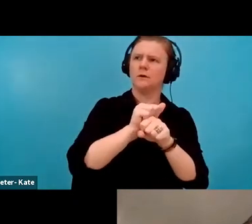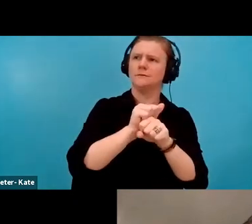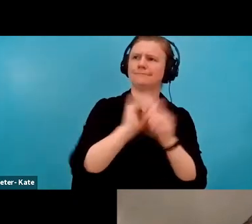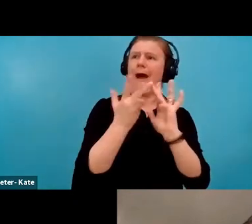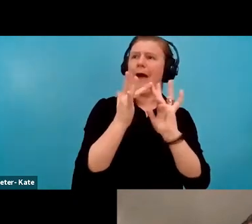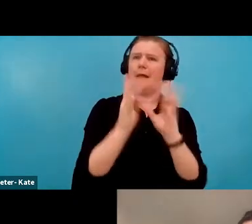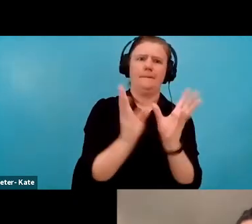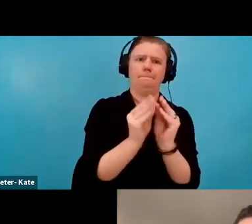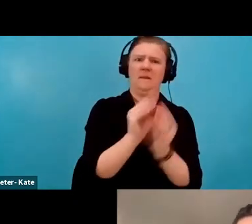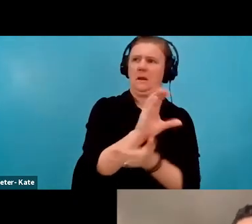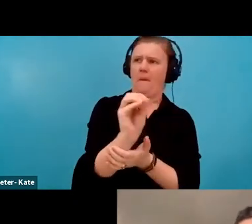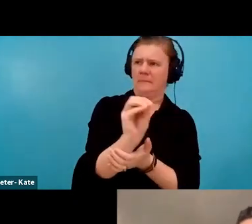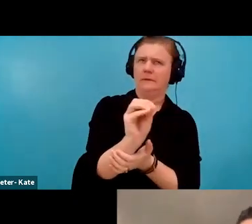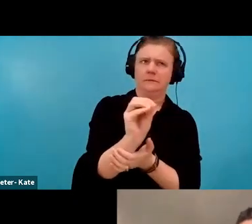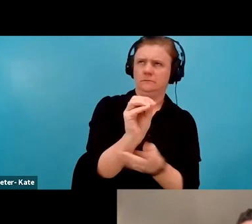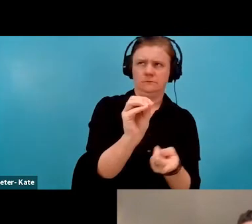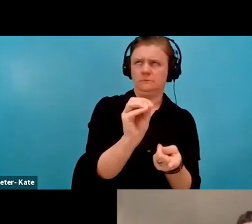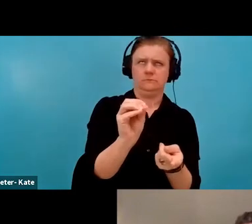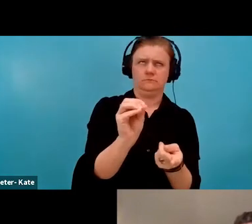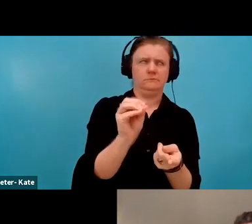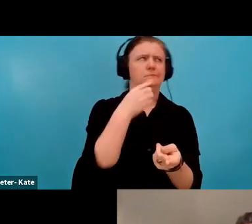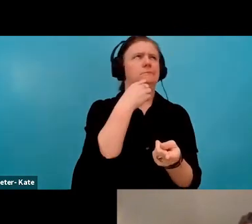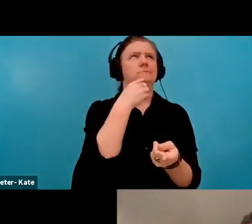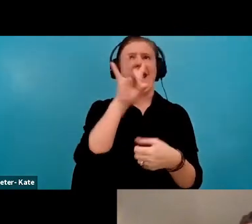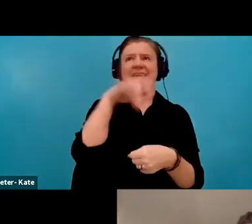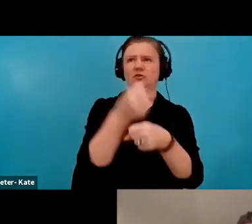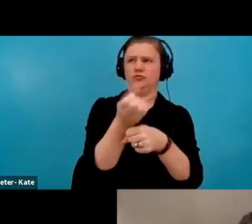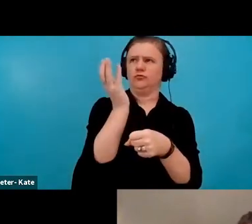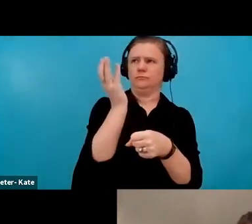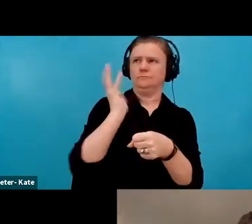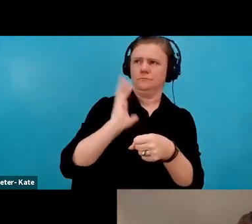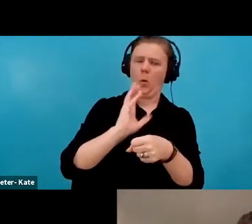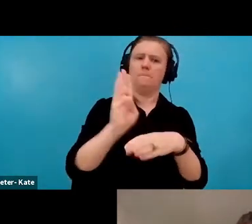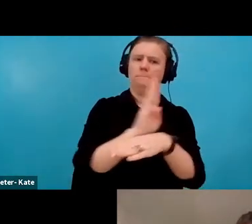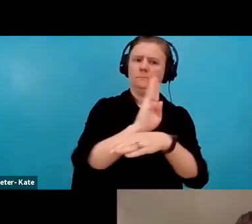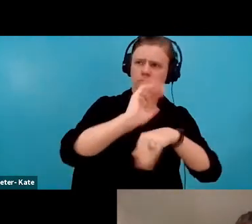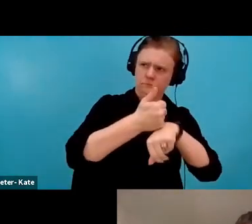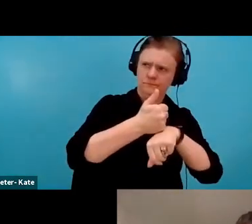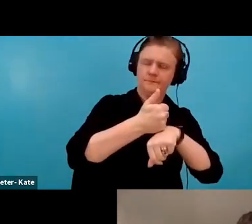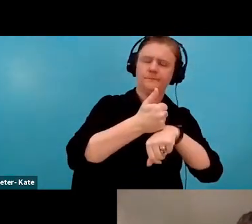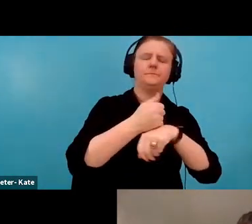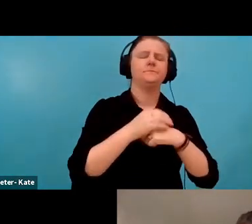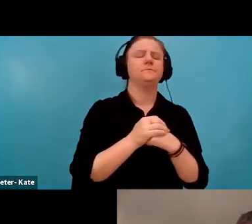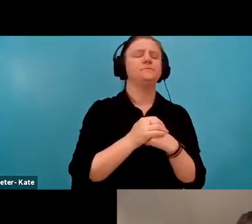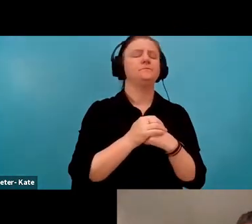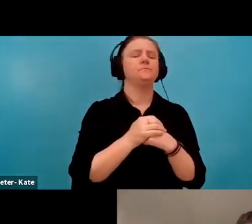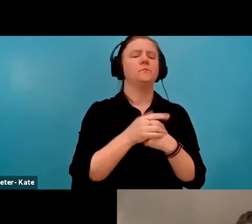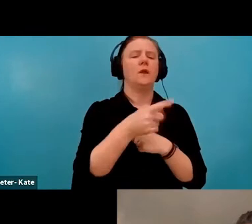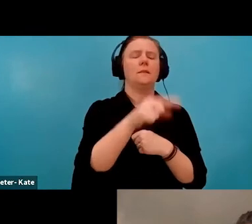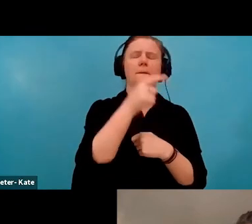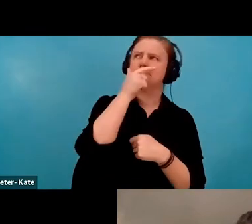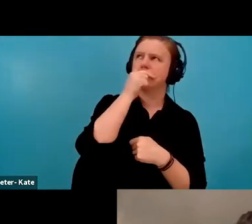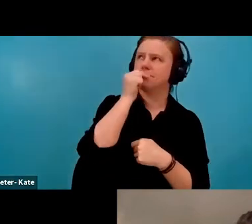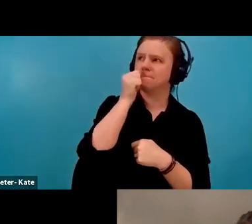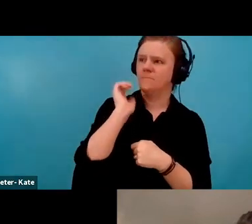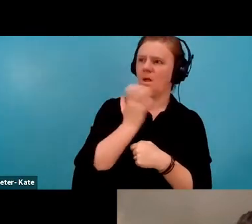enough. This was 8 years ago or something. And at one point, they went through a process to make their meeting software. They're